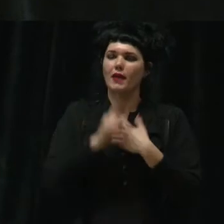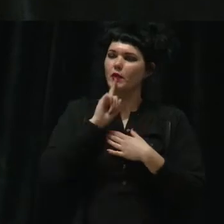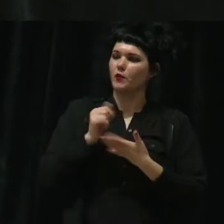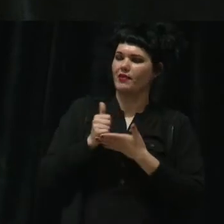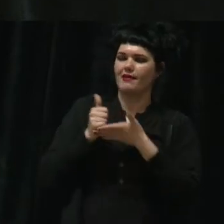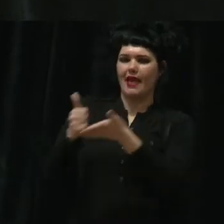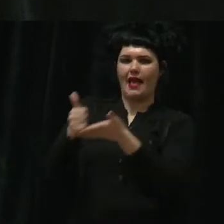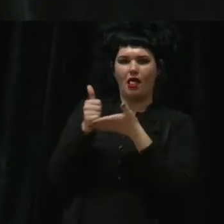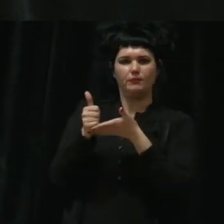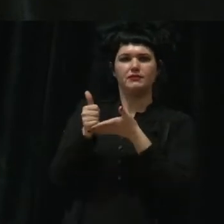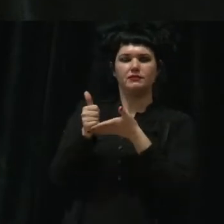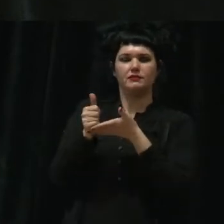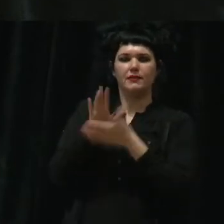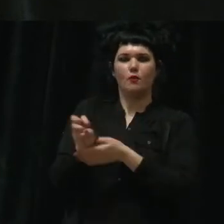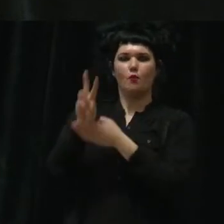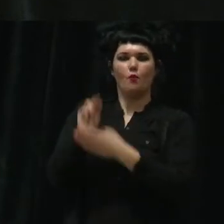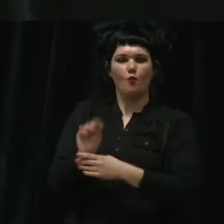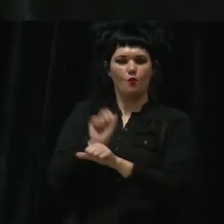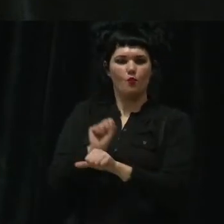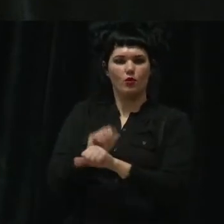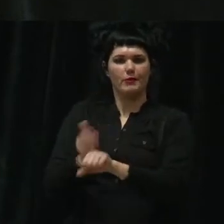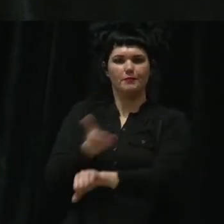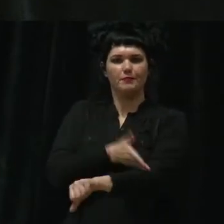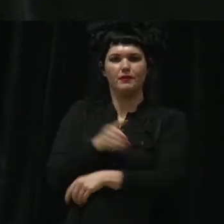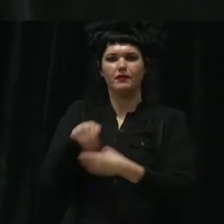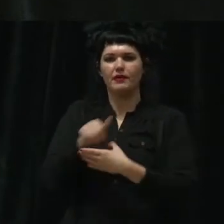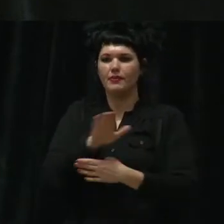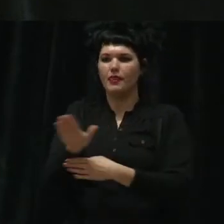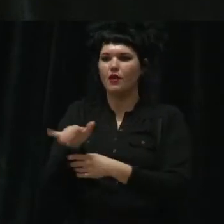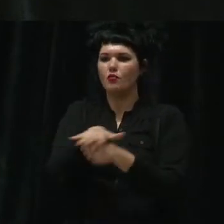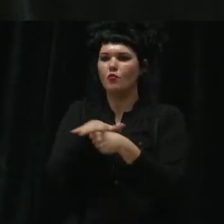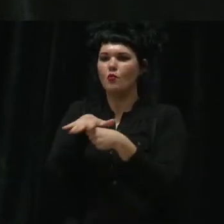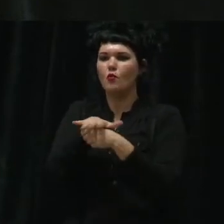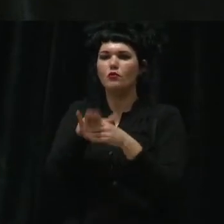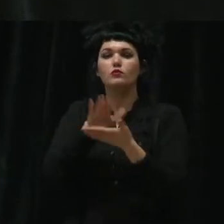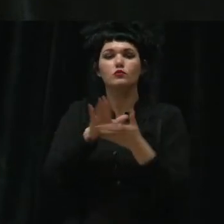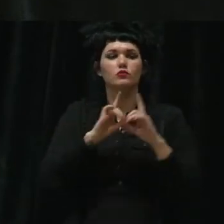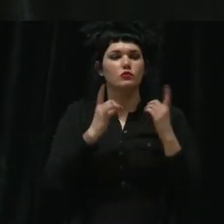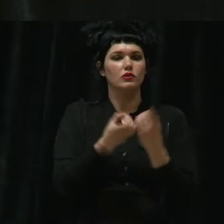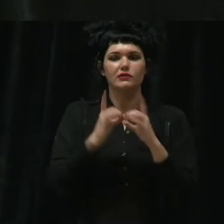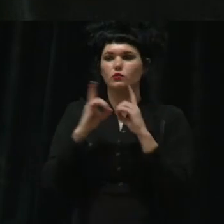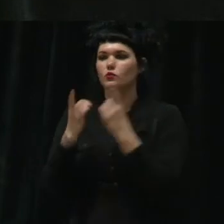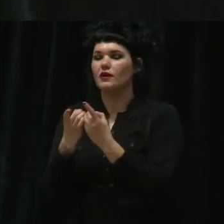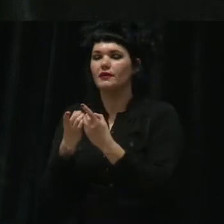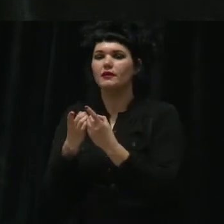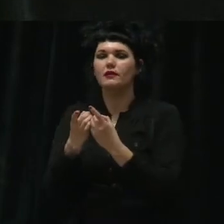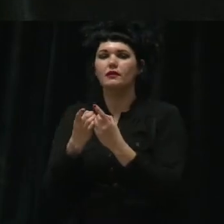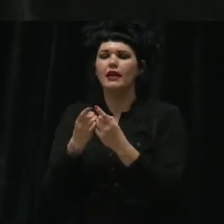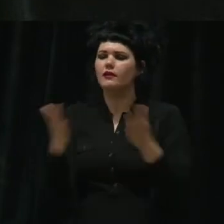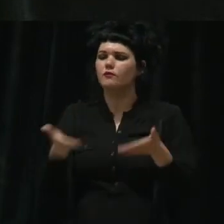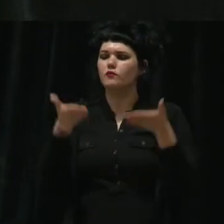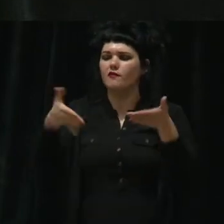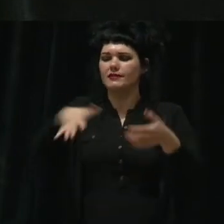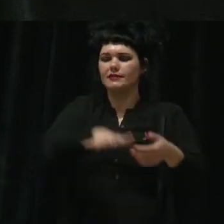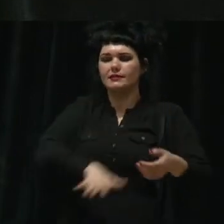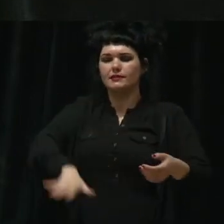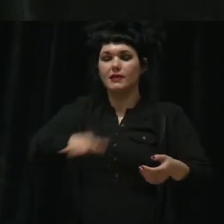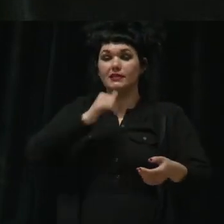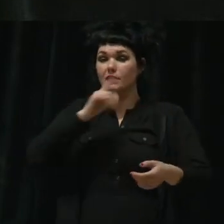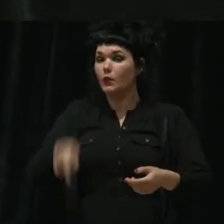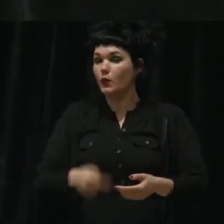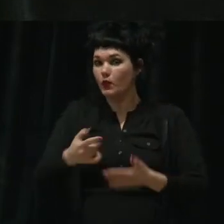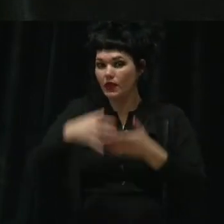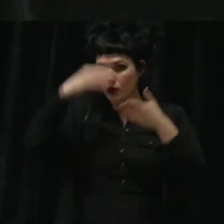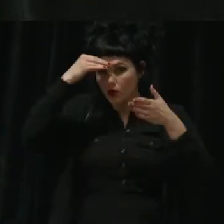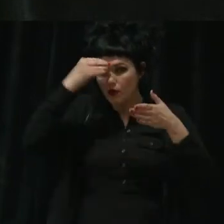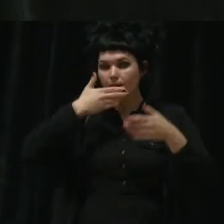of their own work back in their local districts and provides a space to not only learn